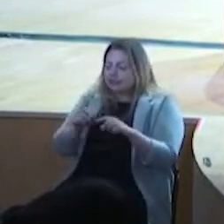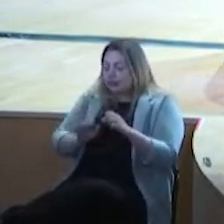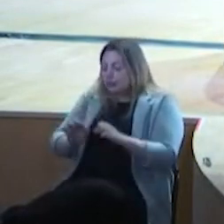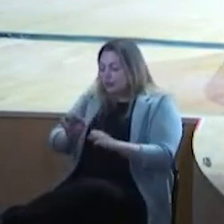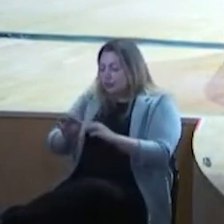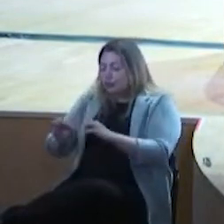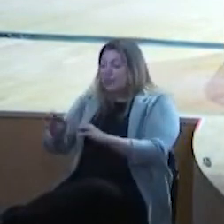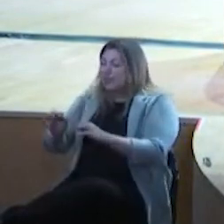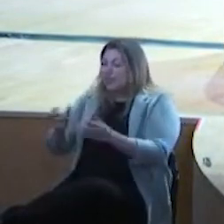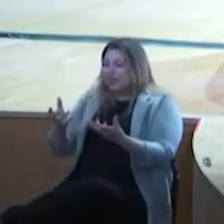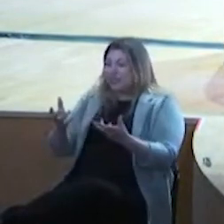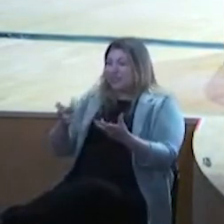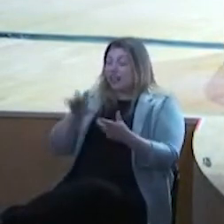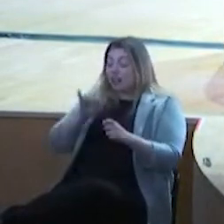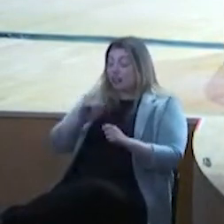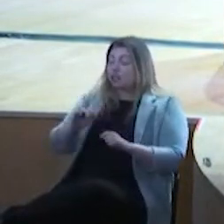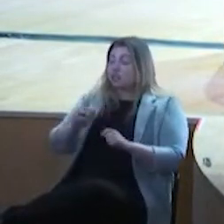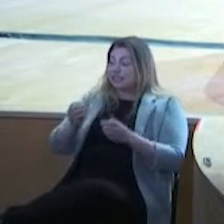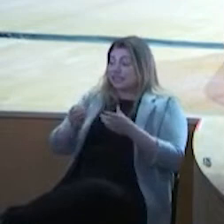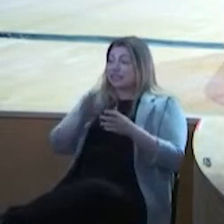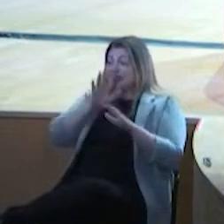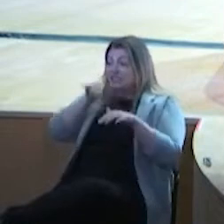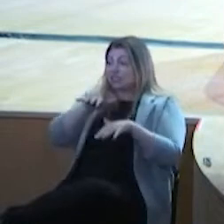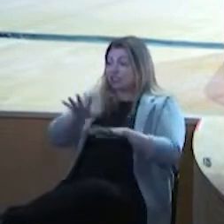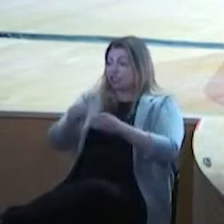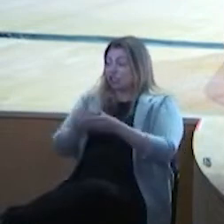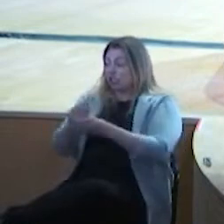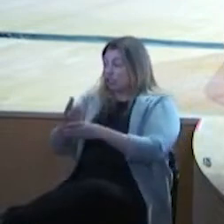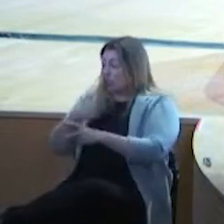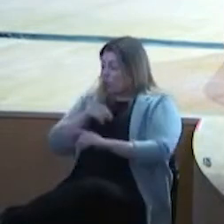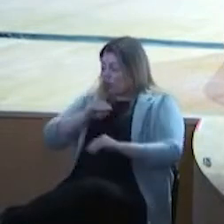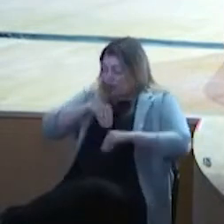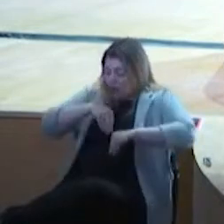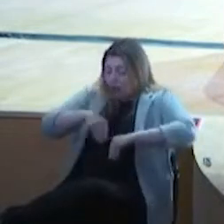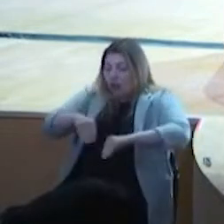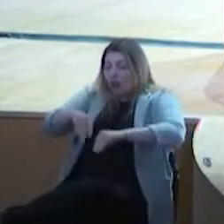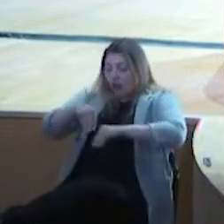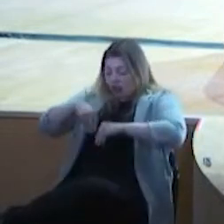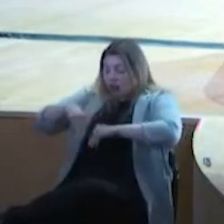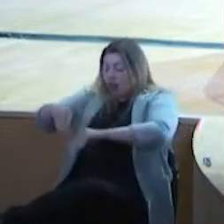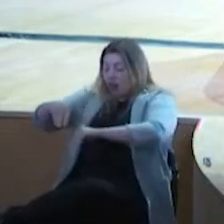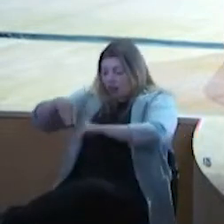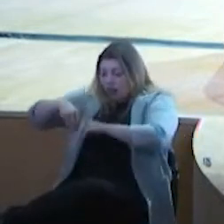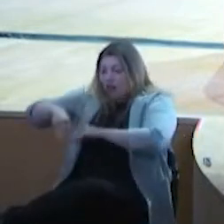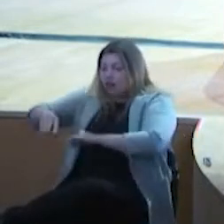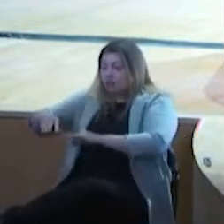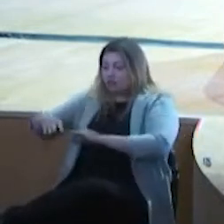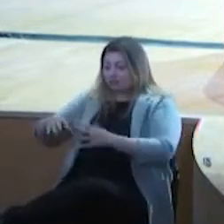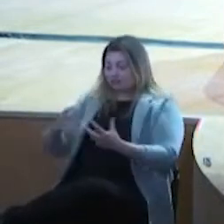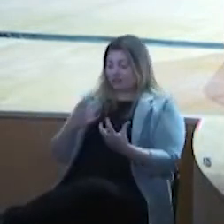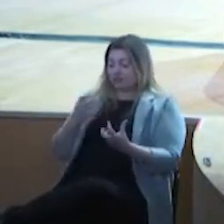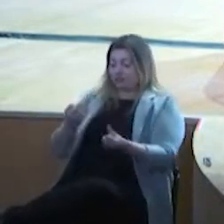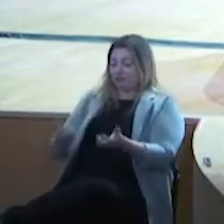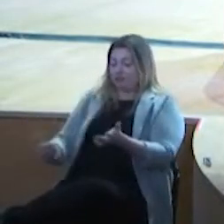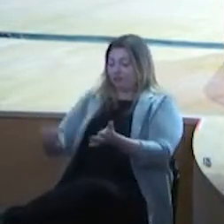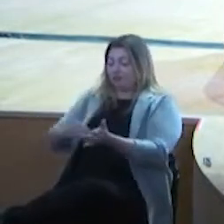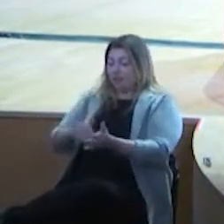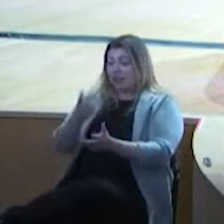The sea gardens that we have been restoring for a decade or